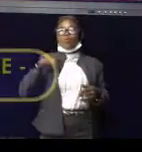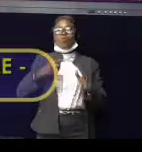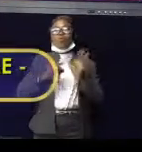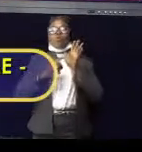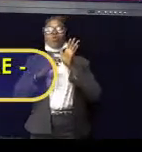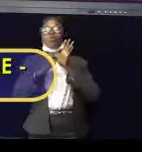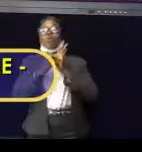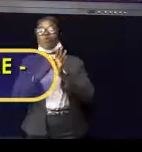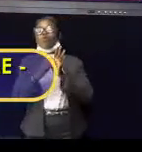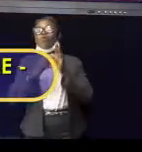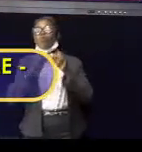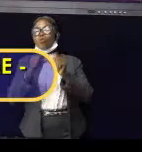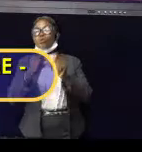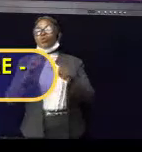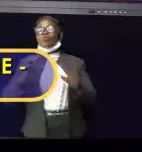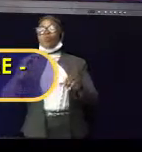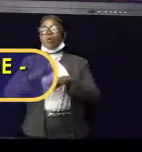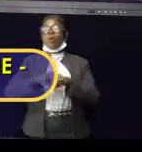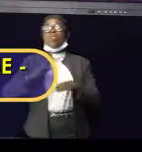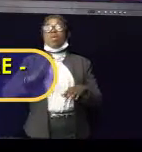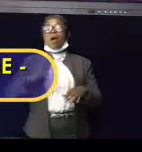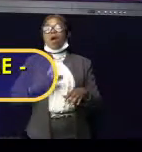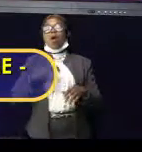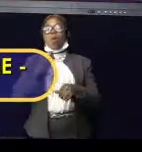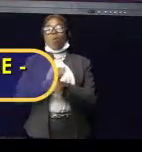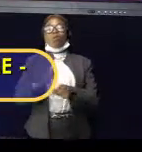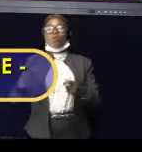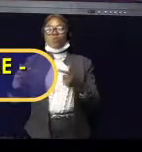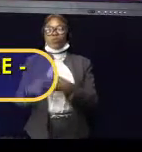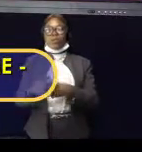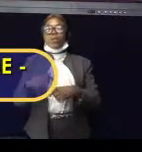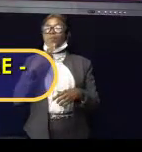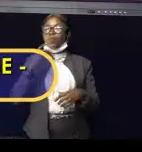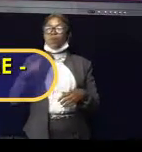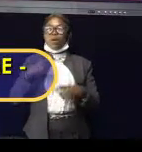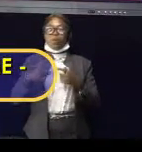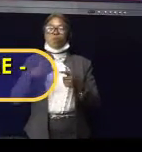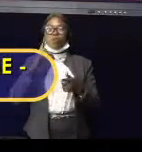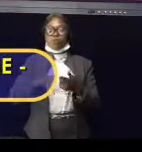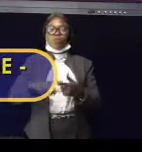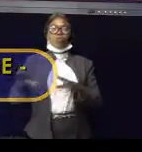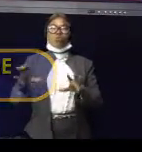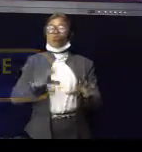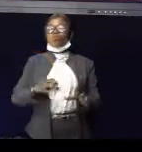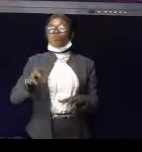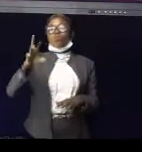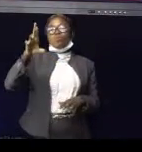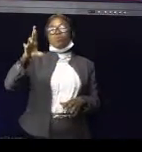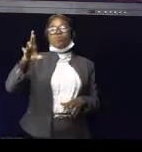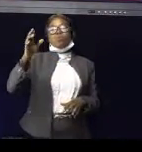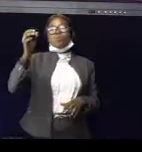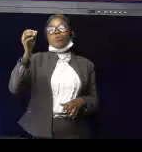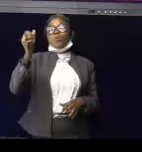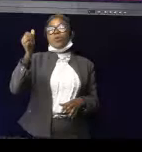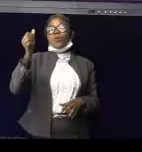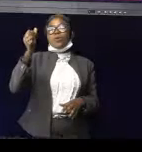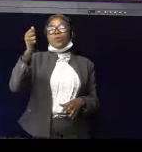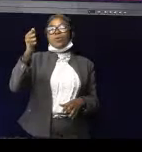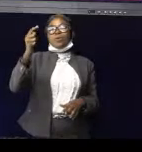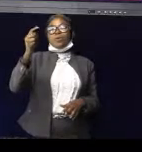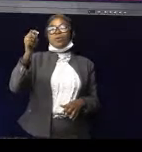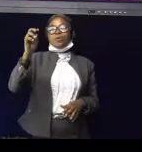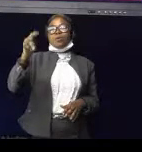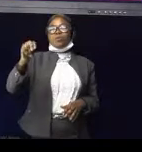ratio. But ratios are just numbers, and we do a lot of calculation with it. Today, we are going to look at how we can